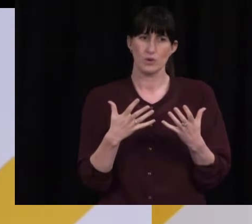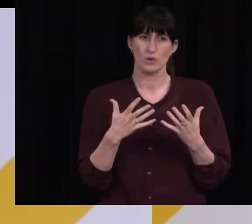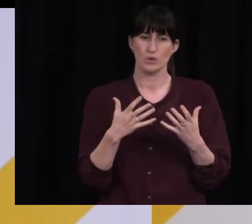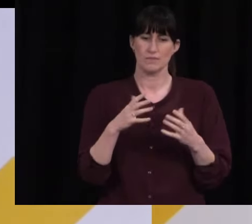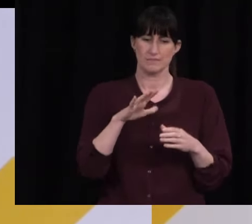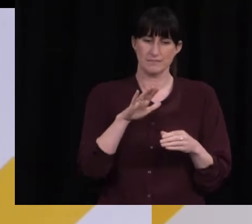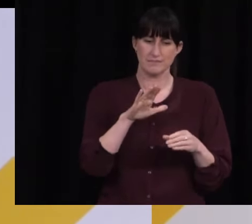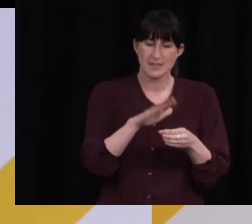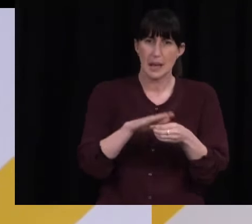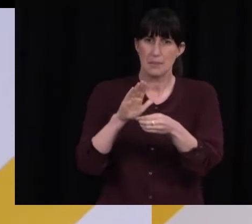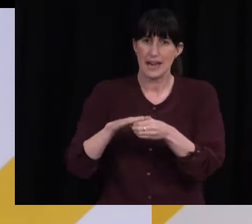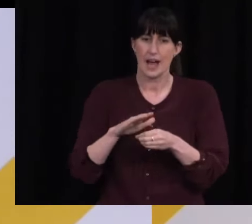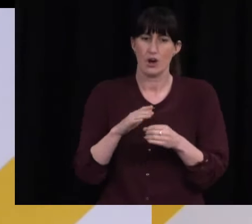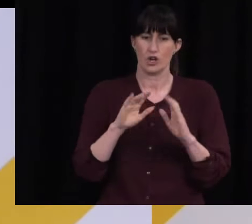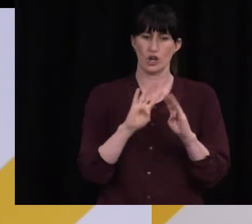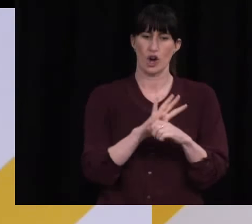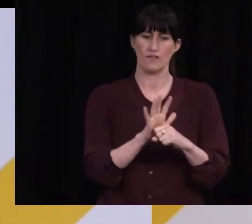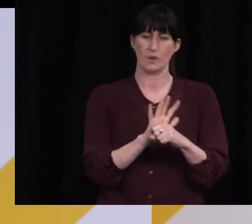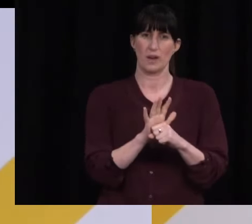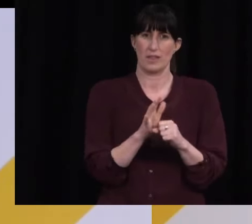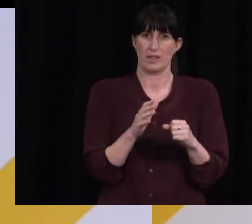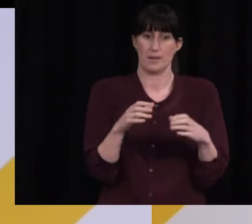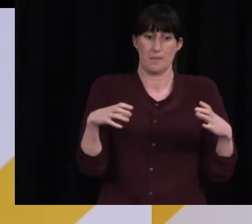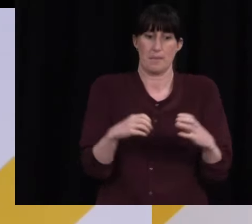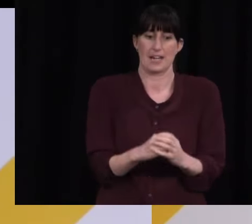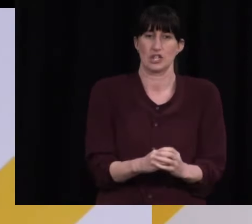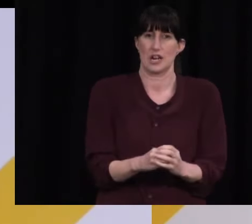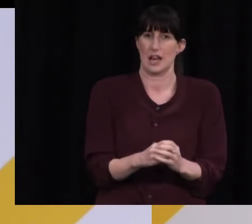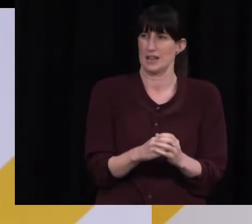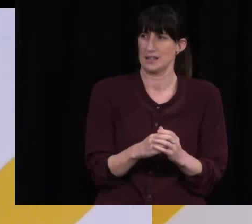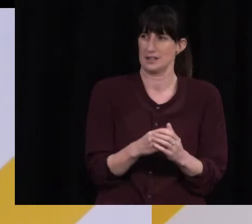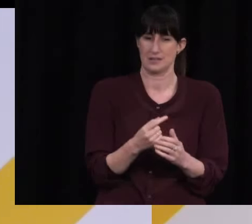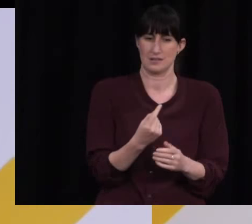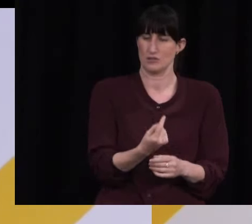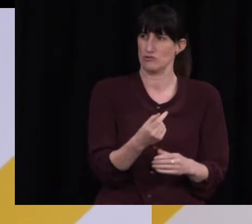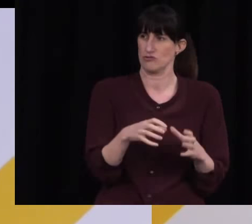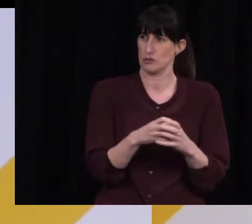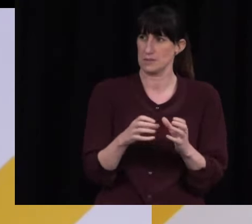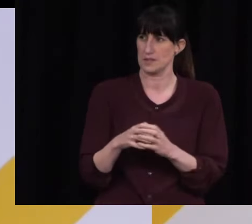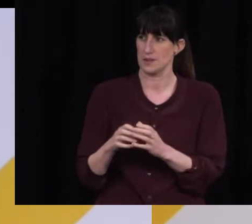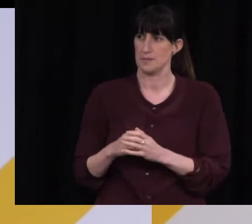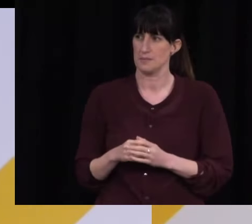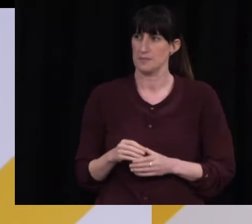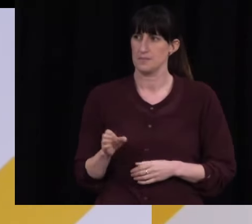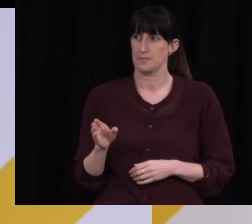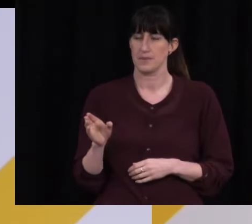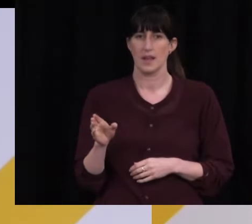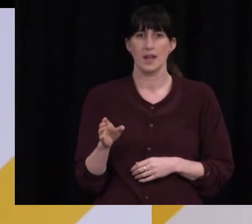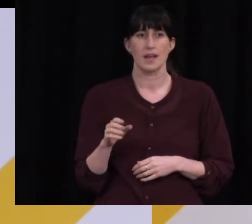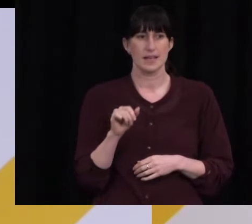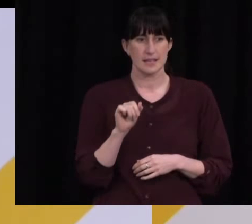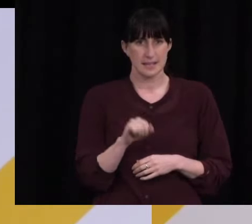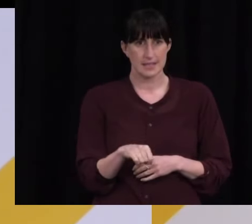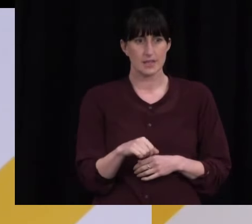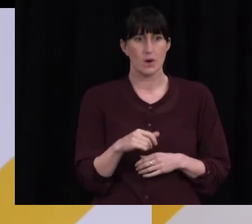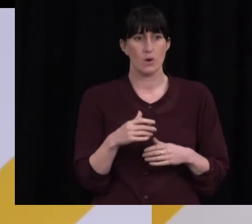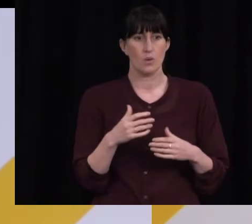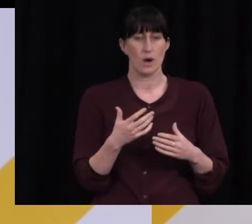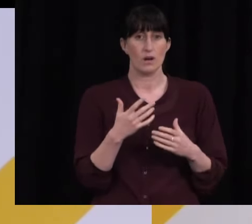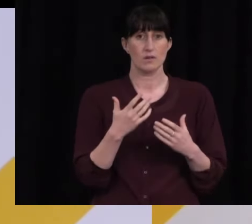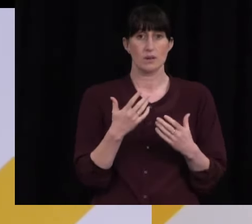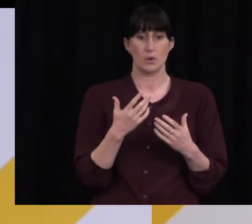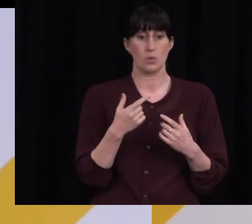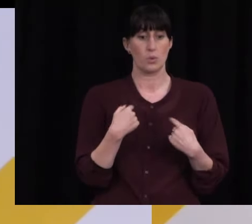in the media, and both on this issue and also door-to-door testing. Actually, what he suggested, we've been